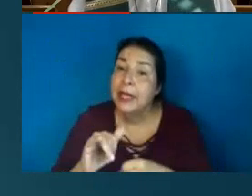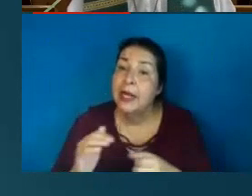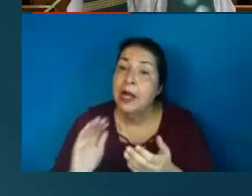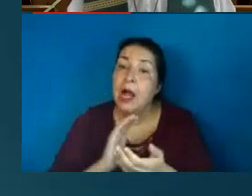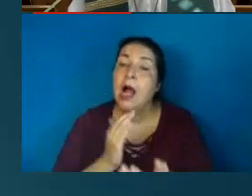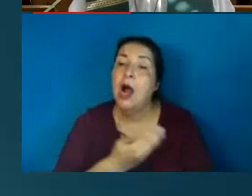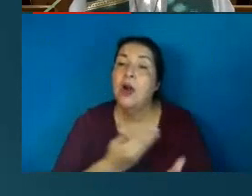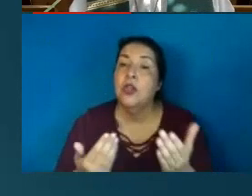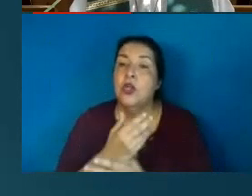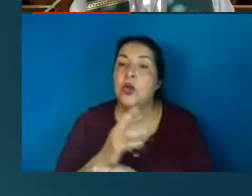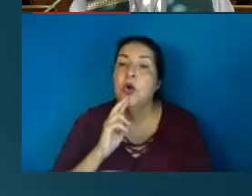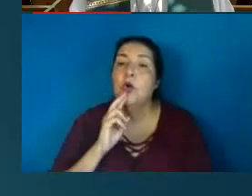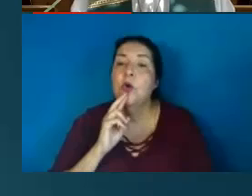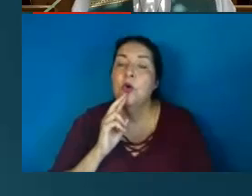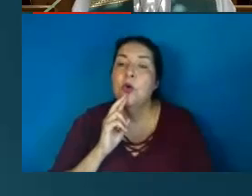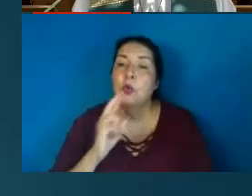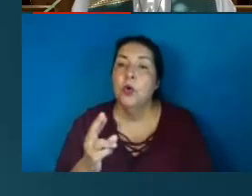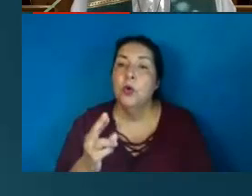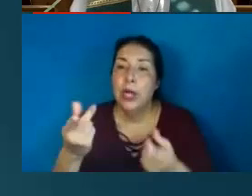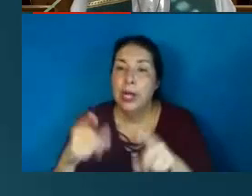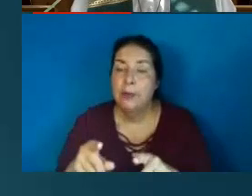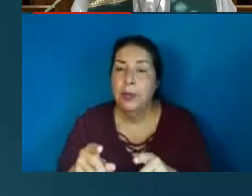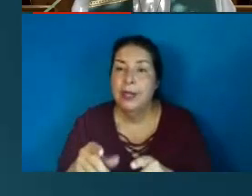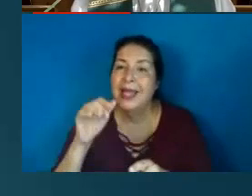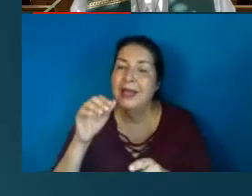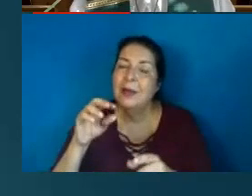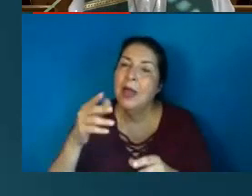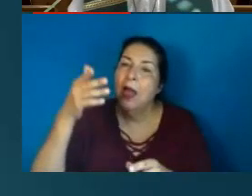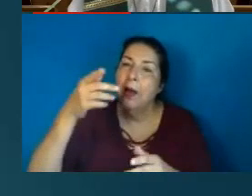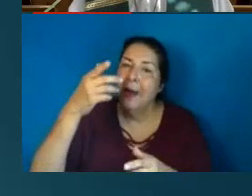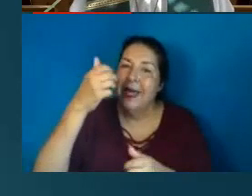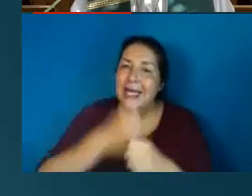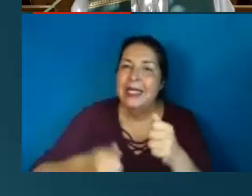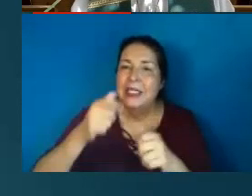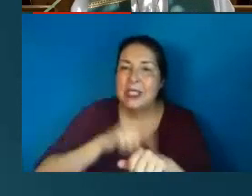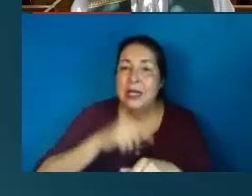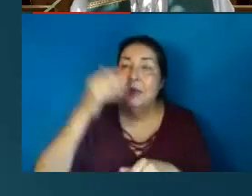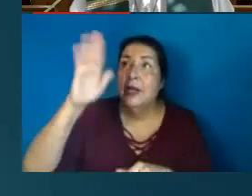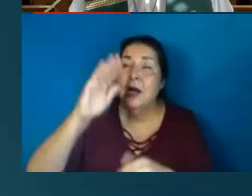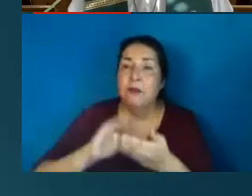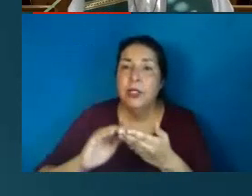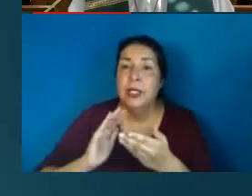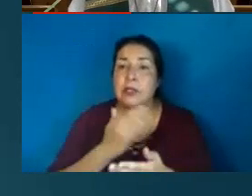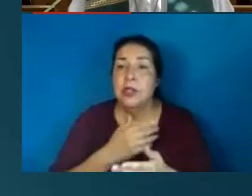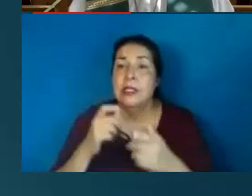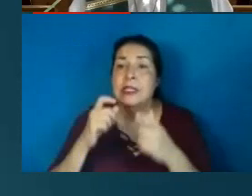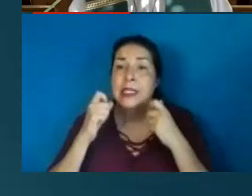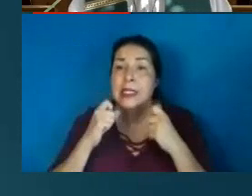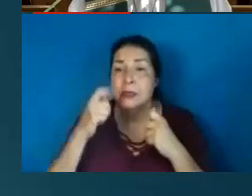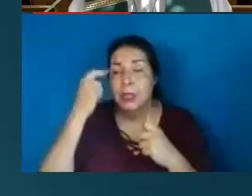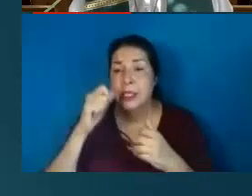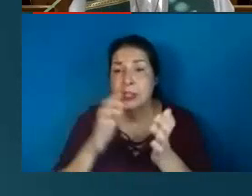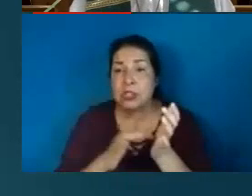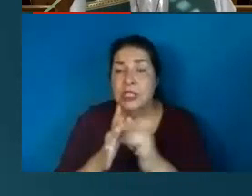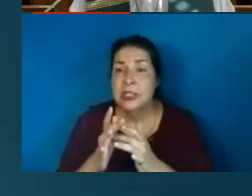It is our reality every time that God forgives our sins for Jesus' sake. You see, we can't turn